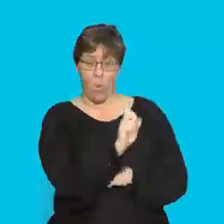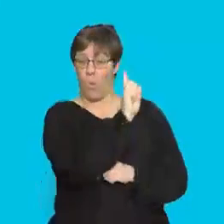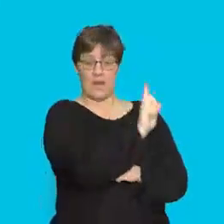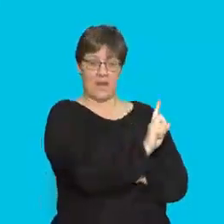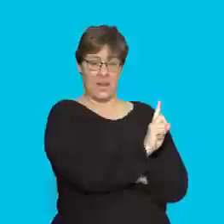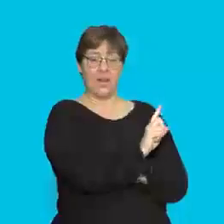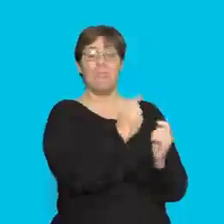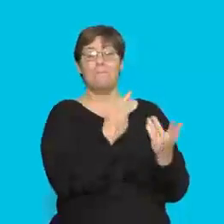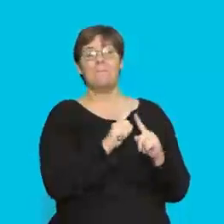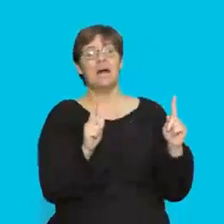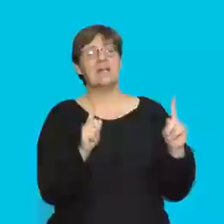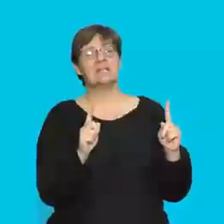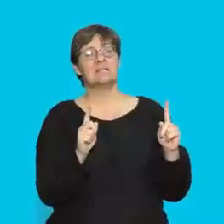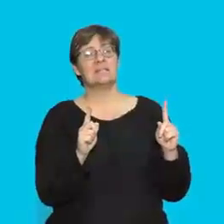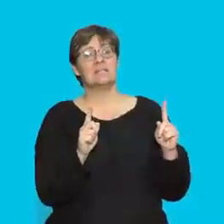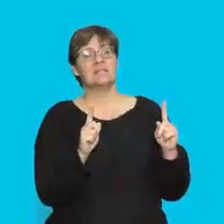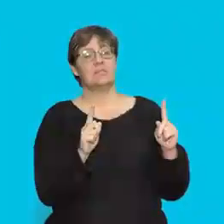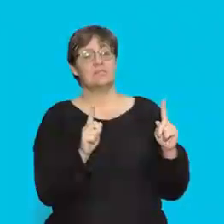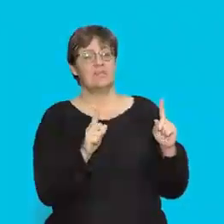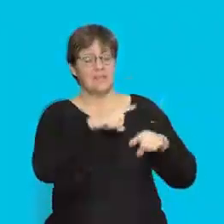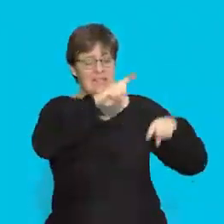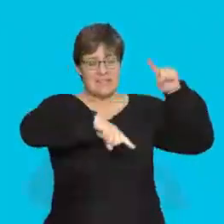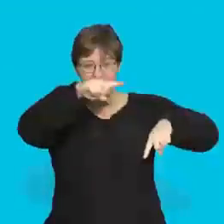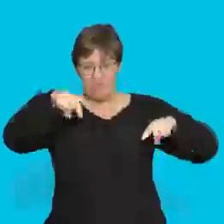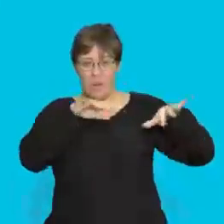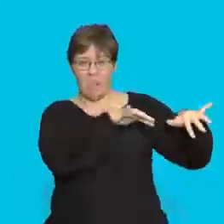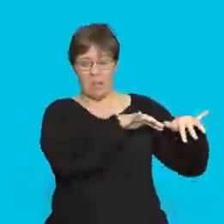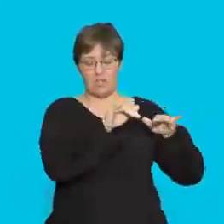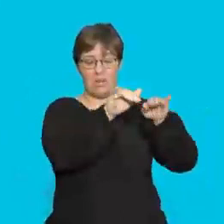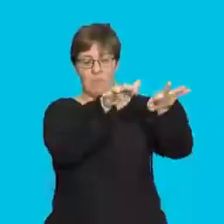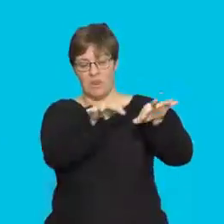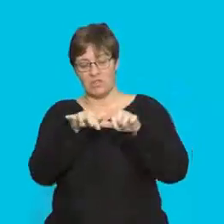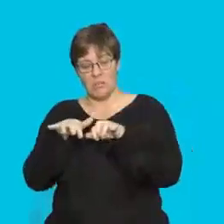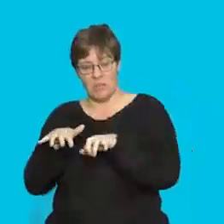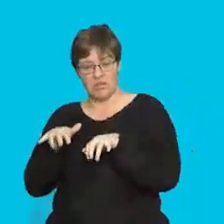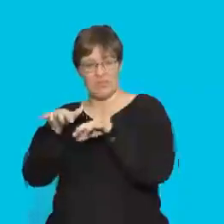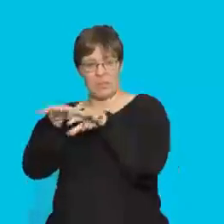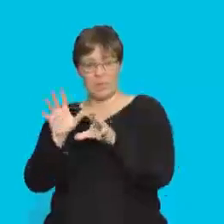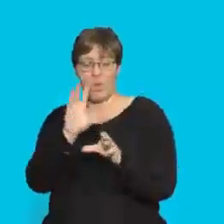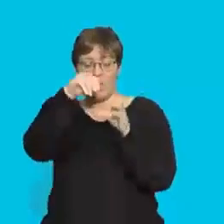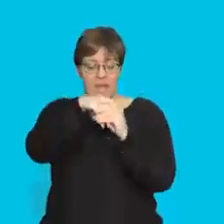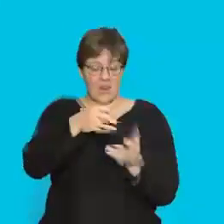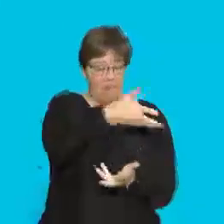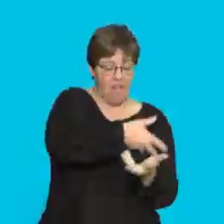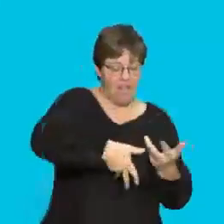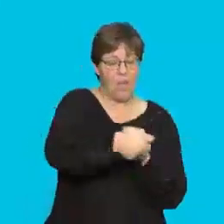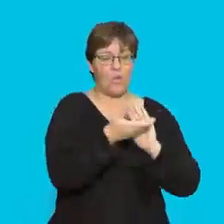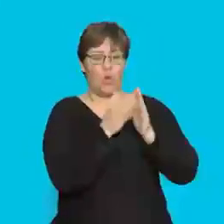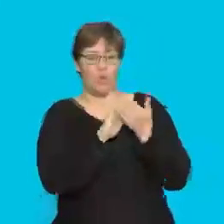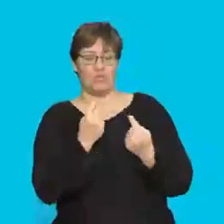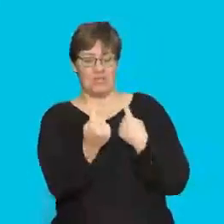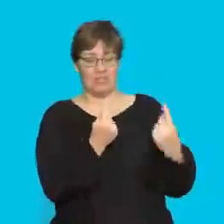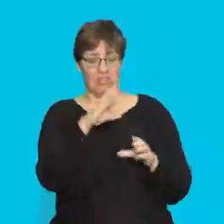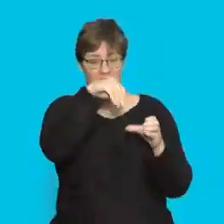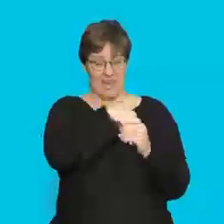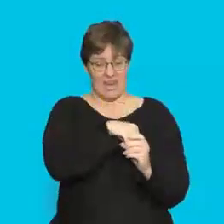about populations now, one population, but we're talking about different populations that are going to